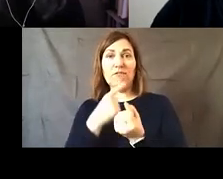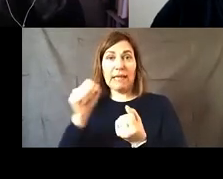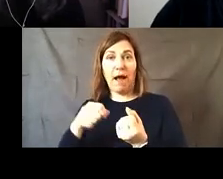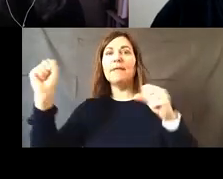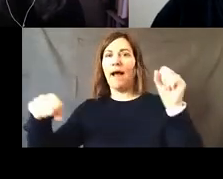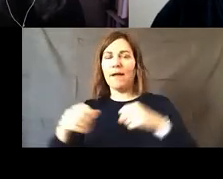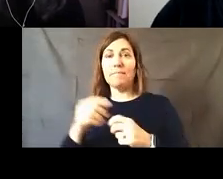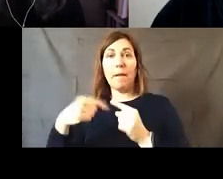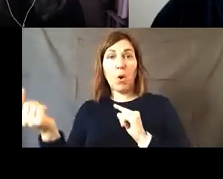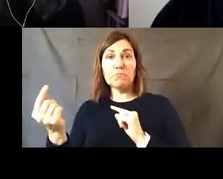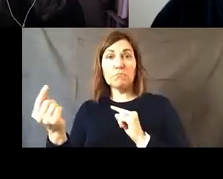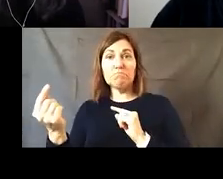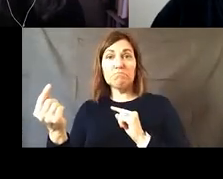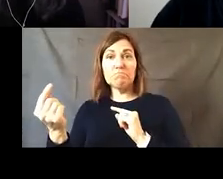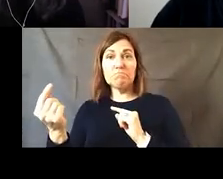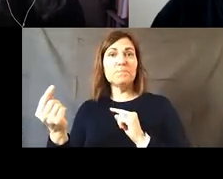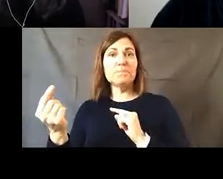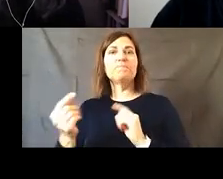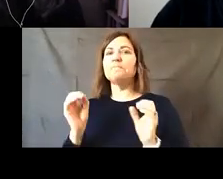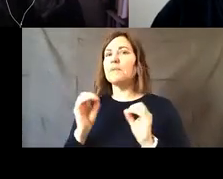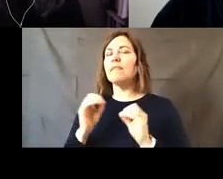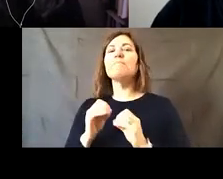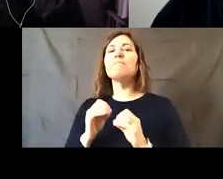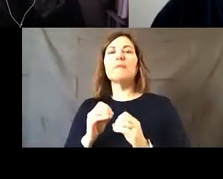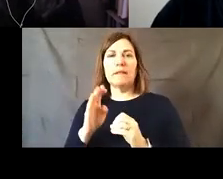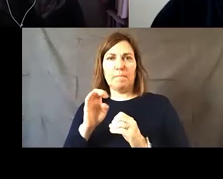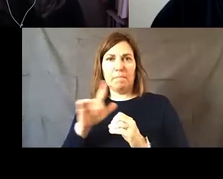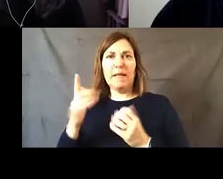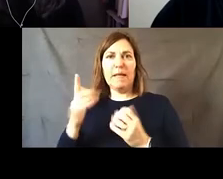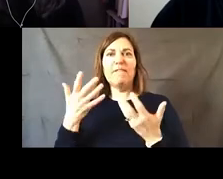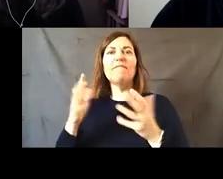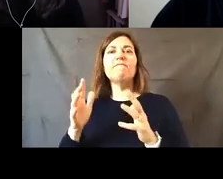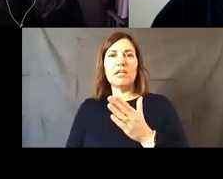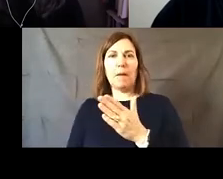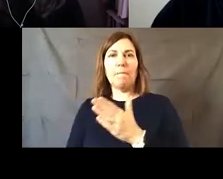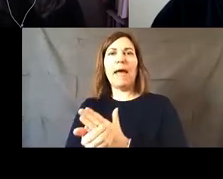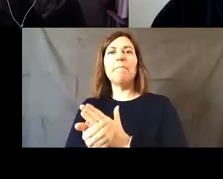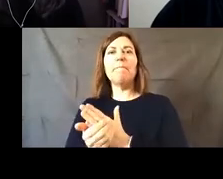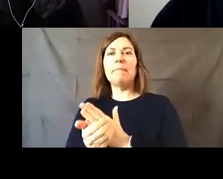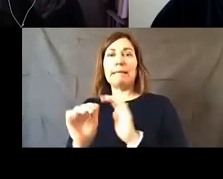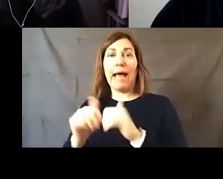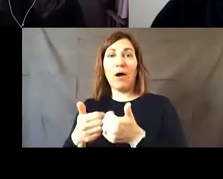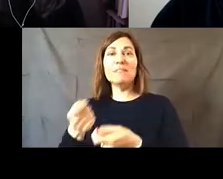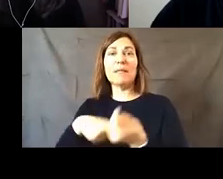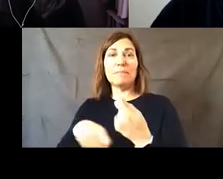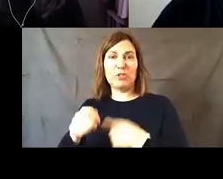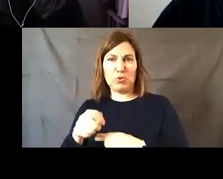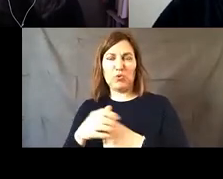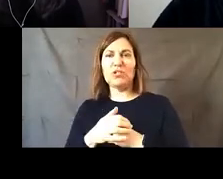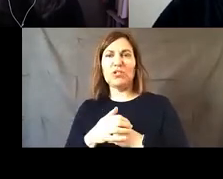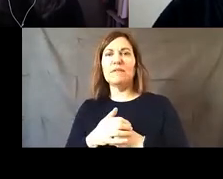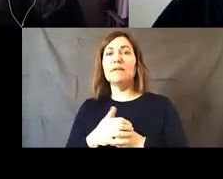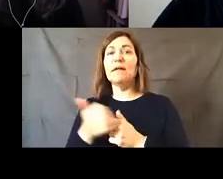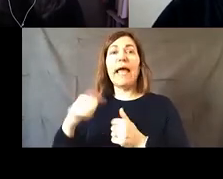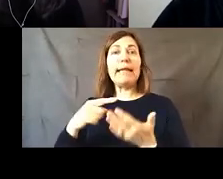nay. The bill has been amended by substitution. Is there now any discussion on the amended